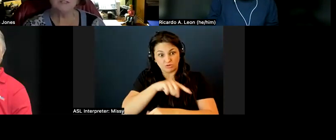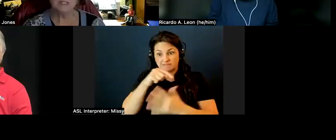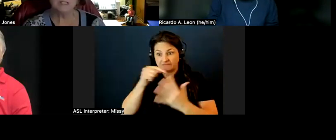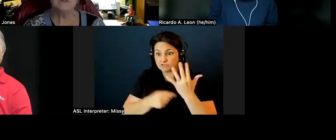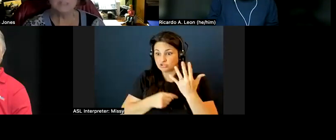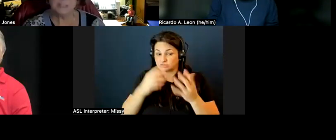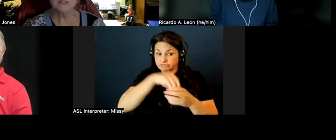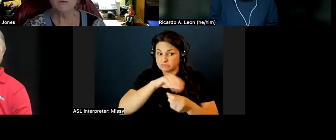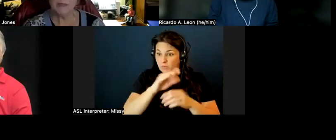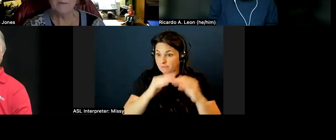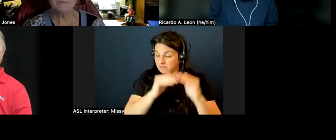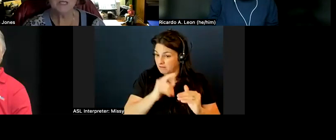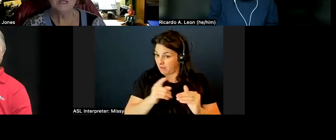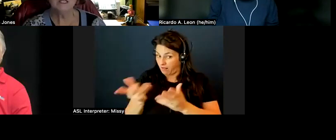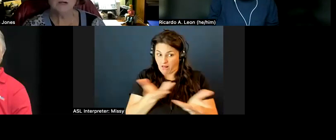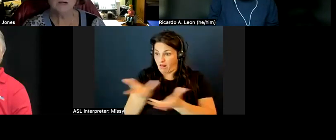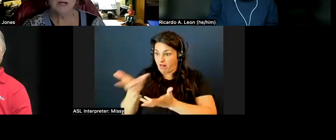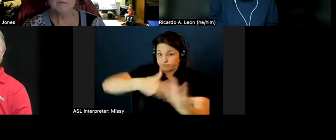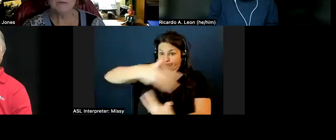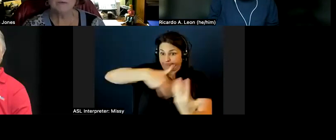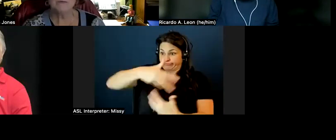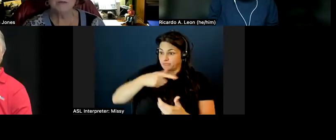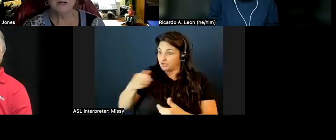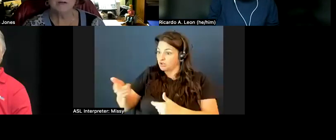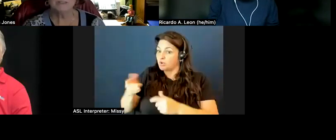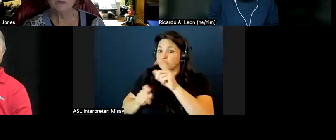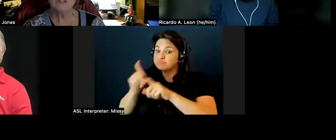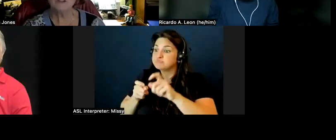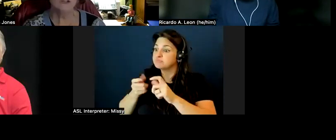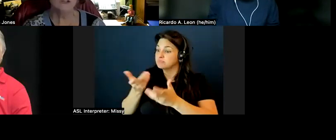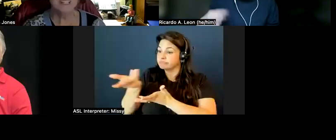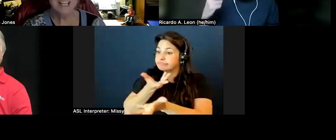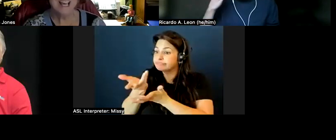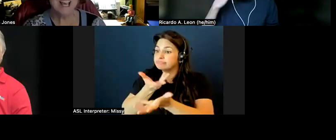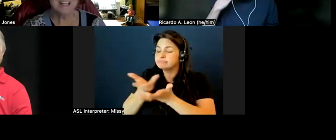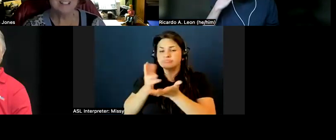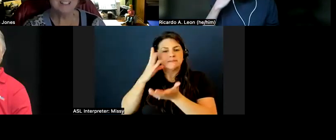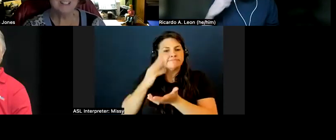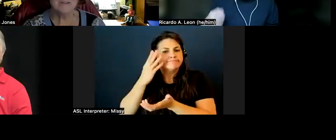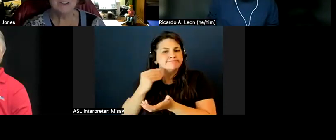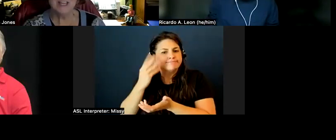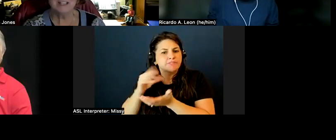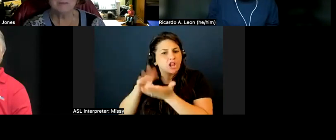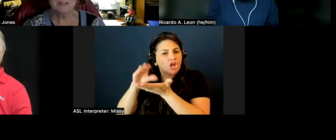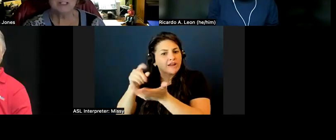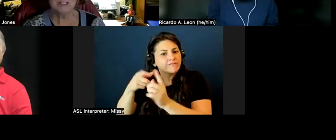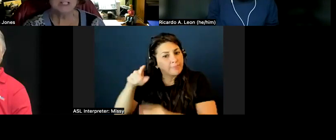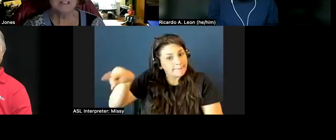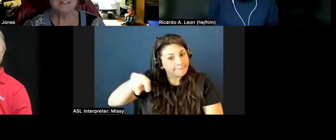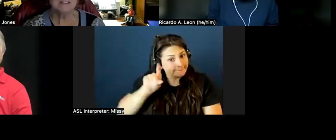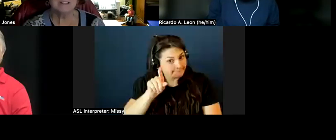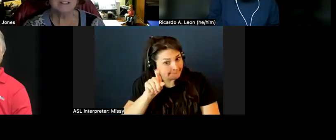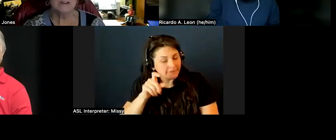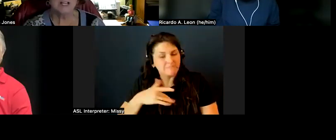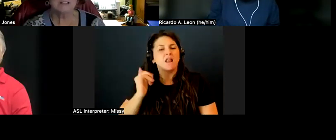your students, and are your students engaging with them, through, experiential learning. I just, feel that experiential learning